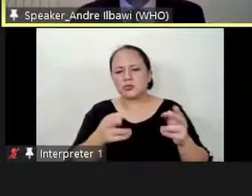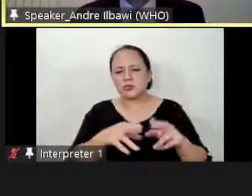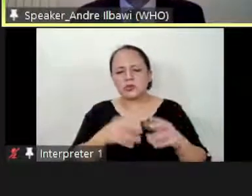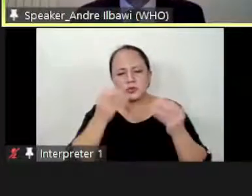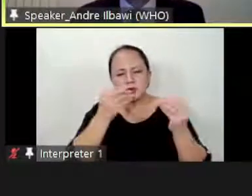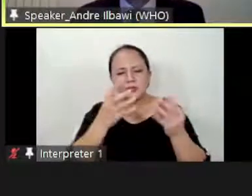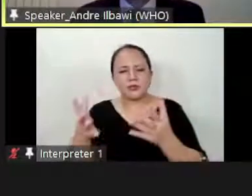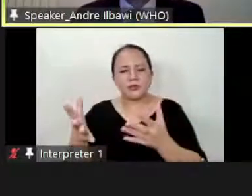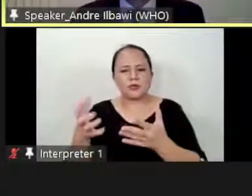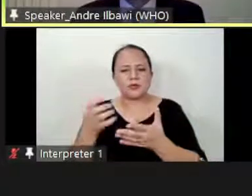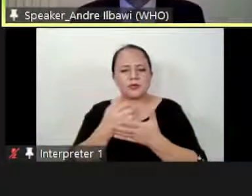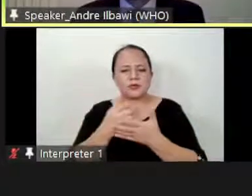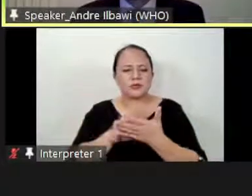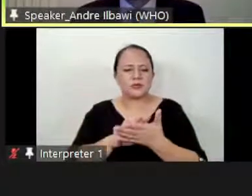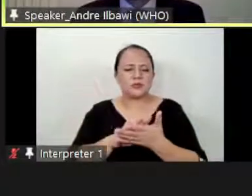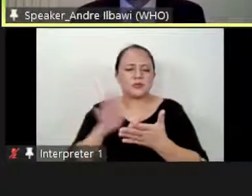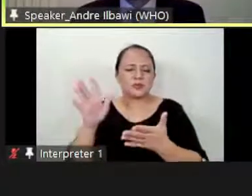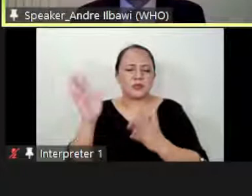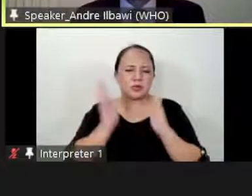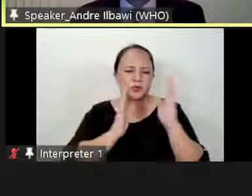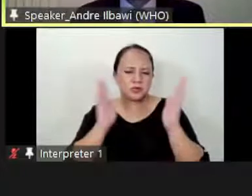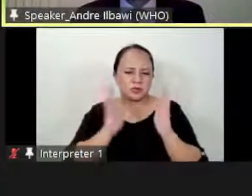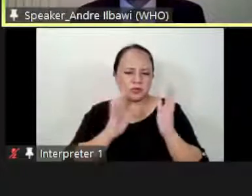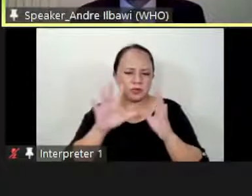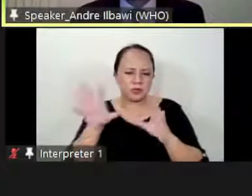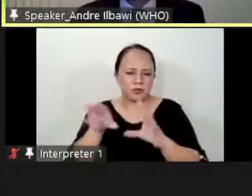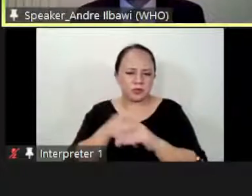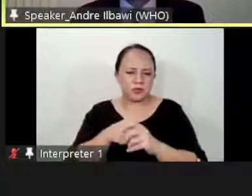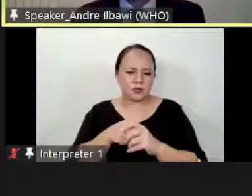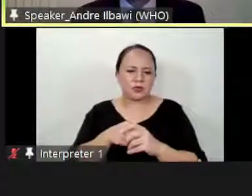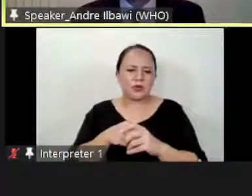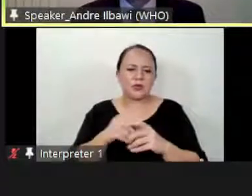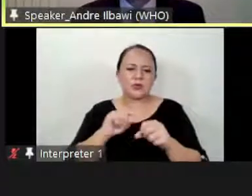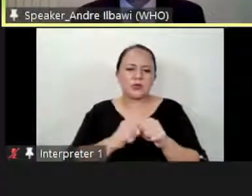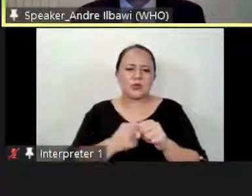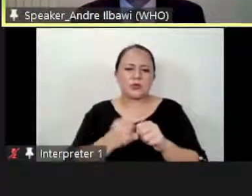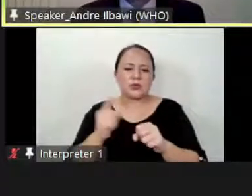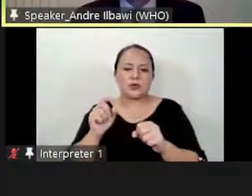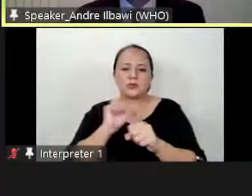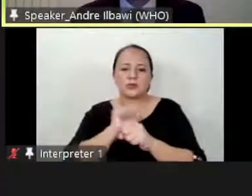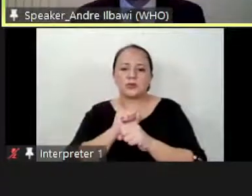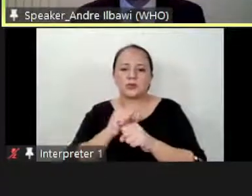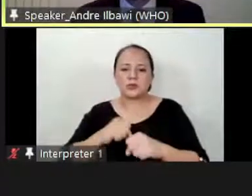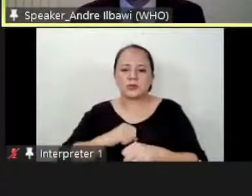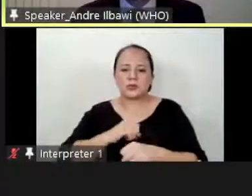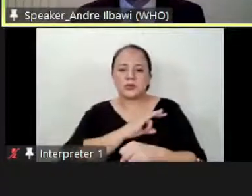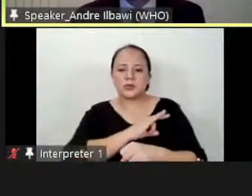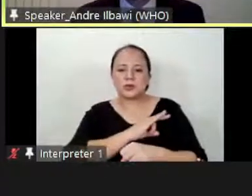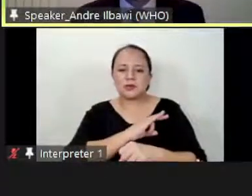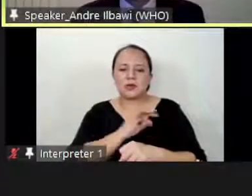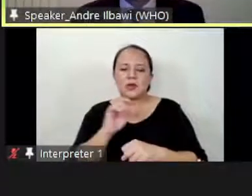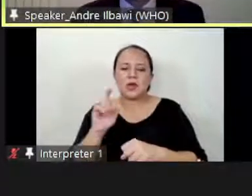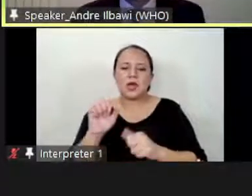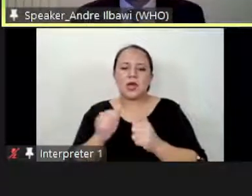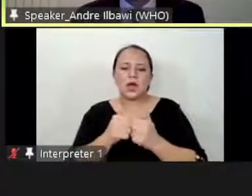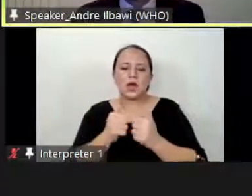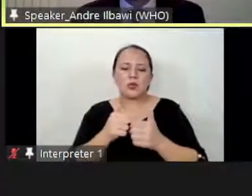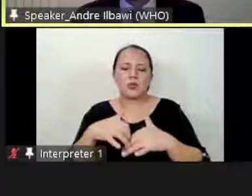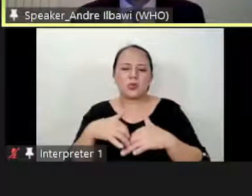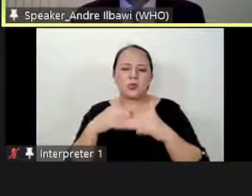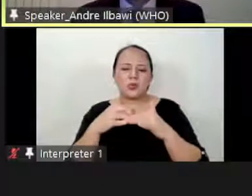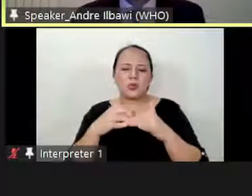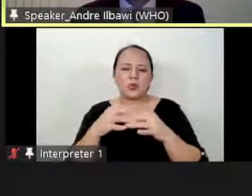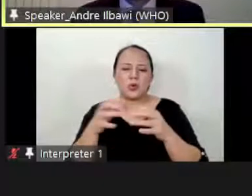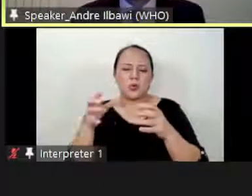inform expansion and service coverage, the primary driver is in fact workforce. So the question that we ask is, how can we build a